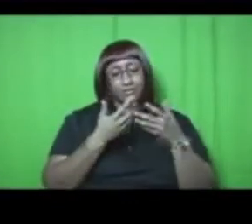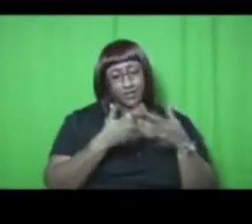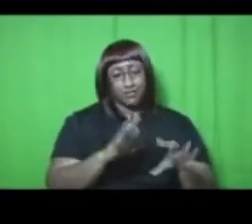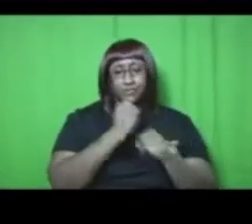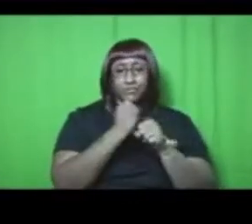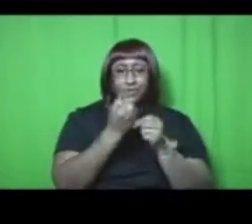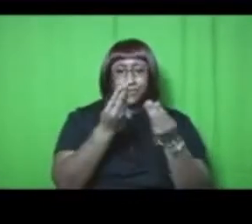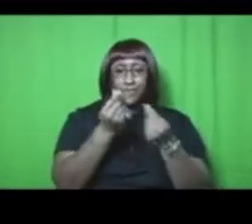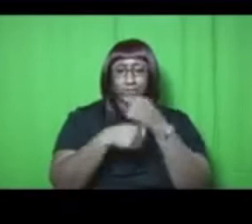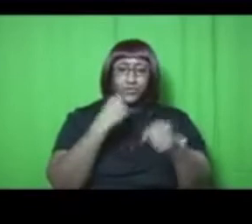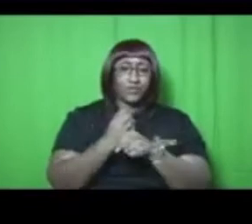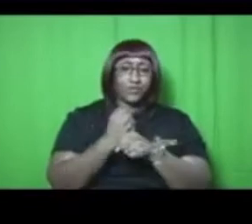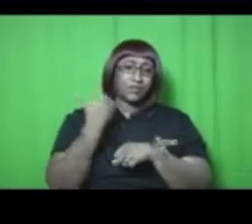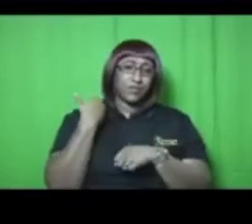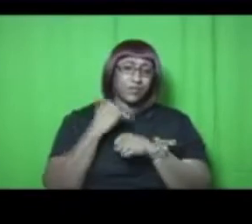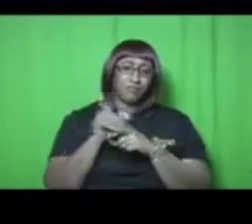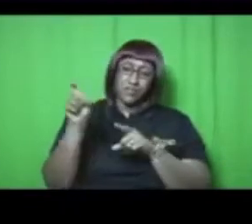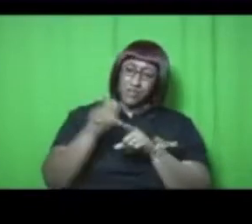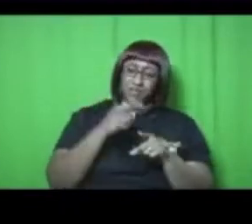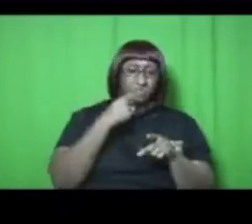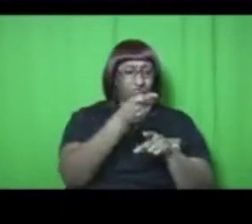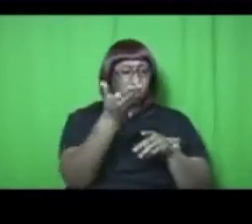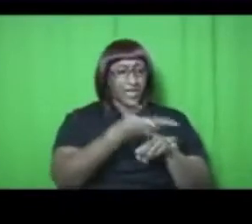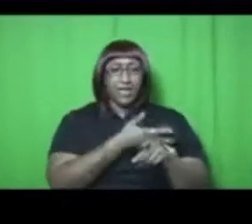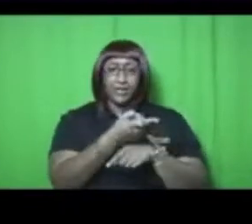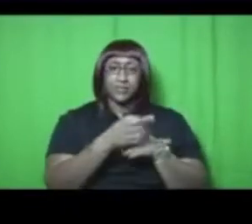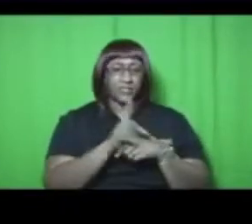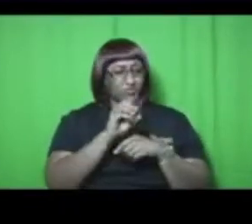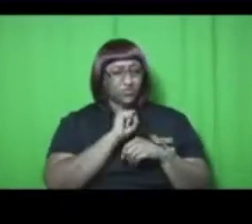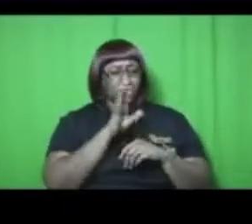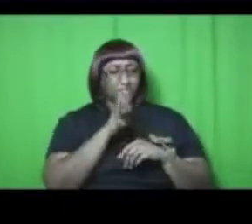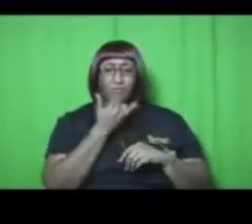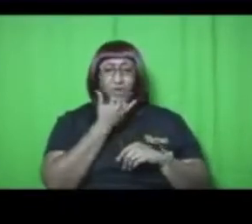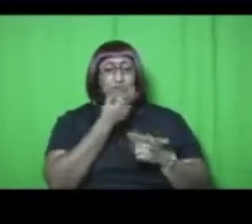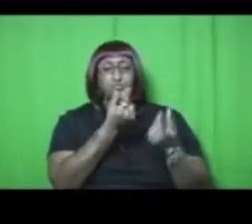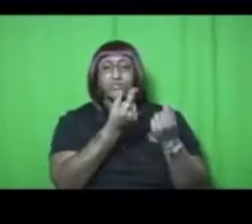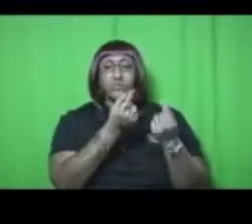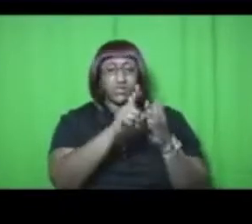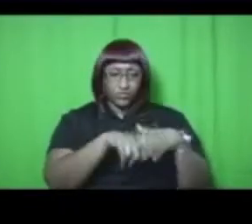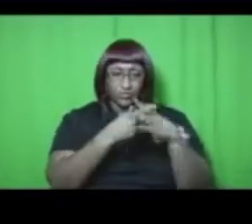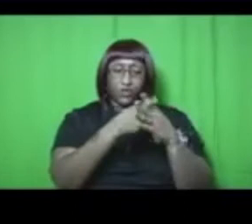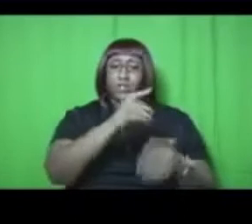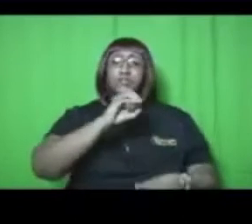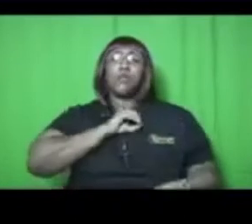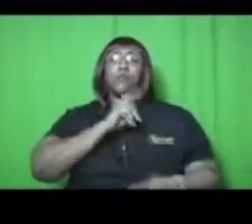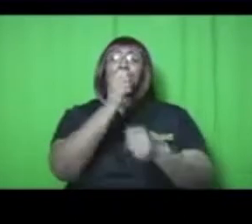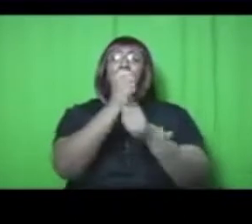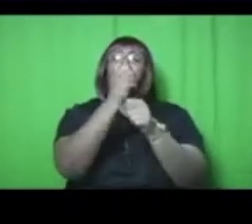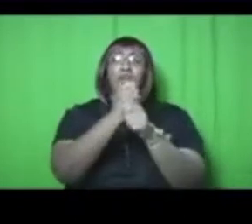ago. They just called him in and said, you fired. He had done nothing wrong. You know what he did? He started his own trucking